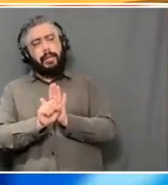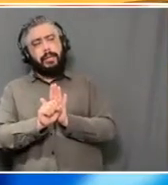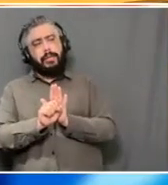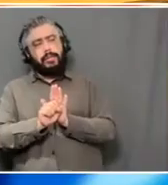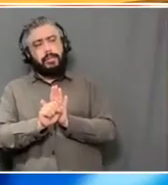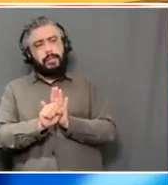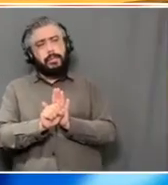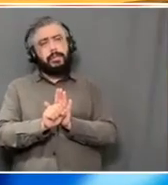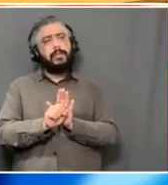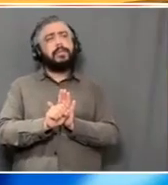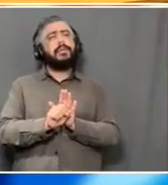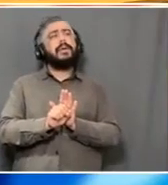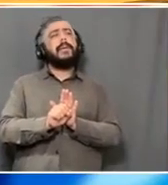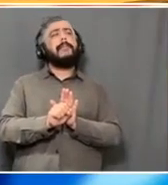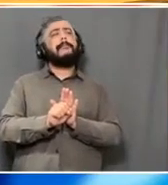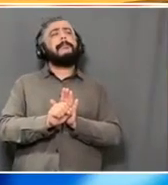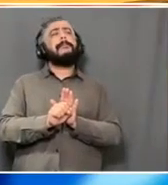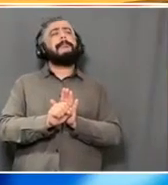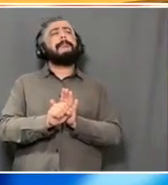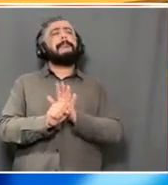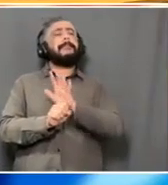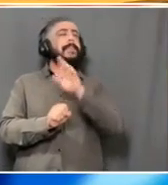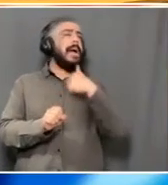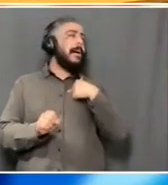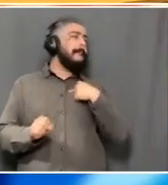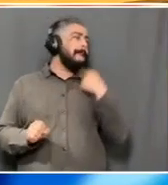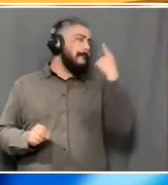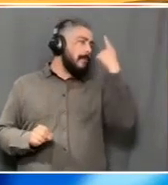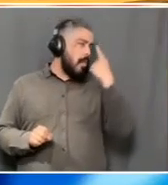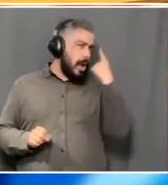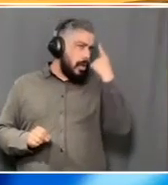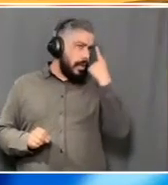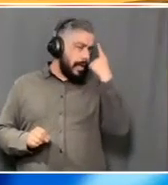And so I'm wondering, is